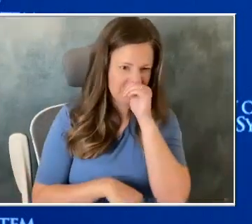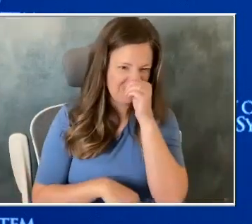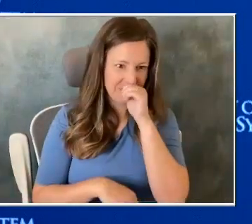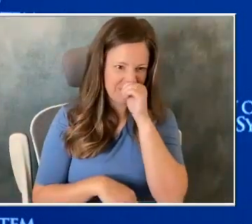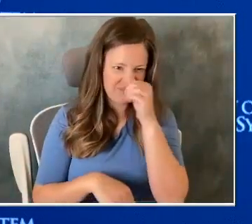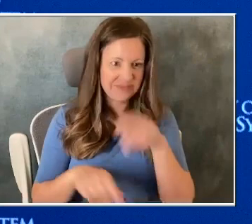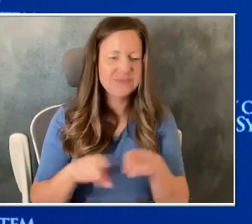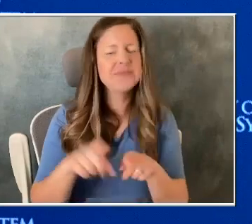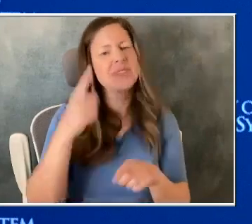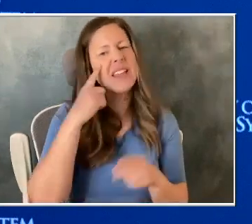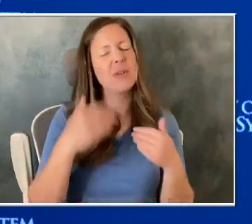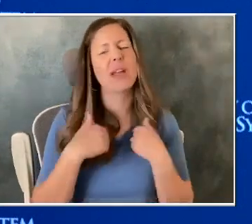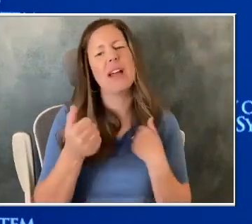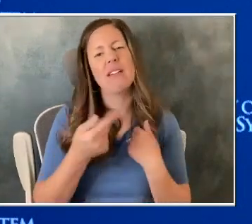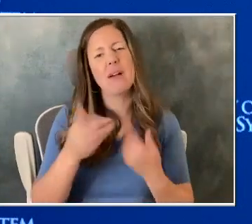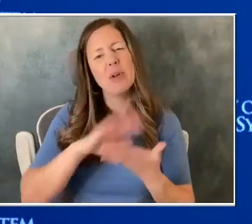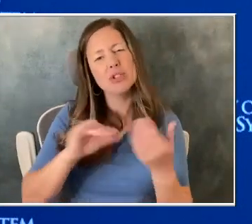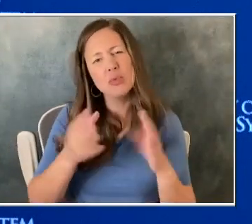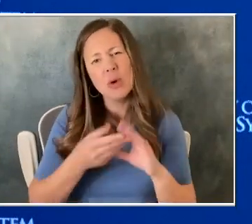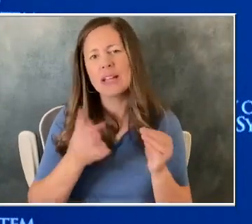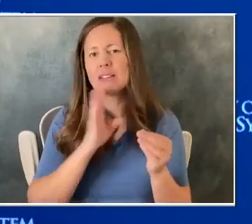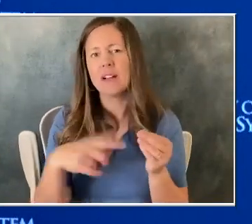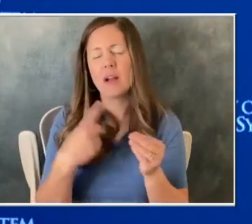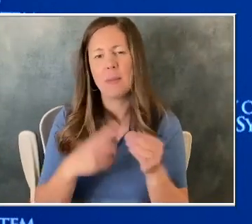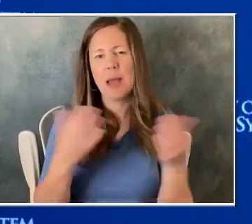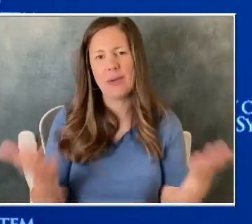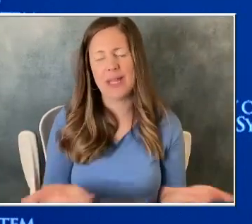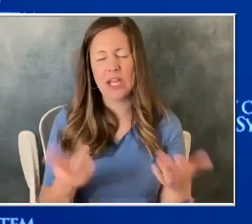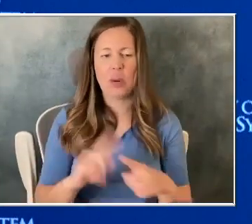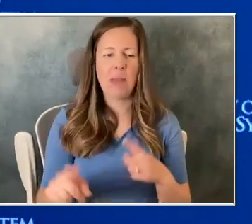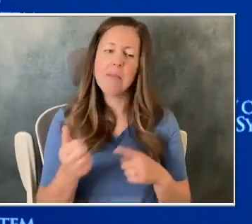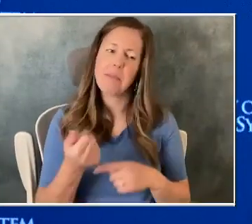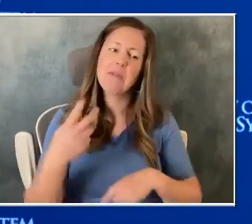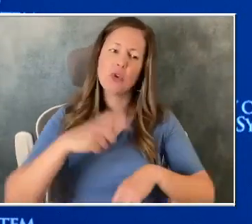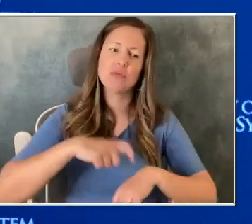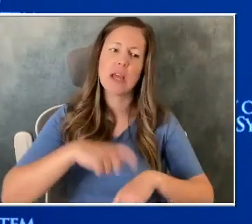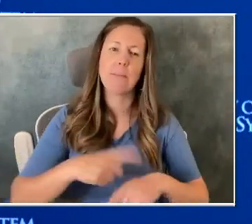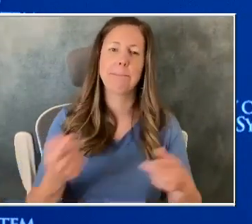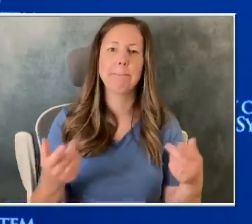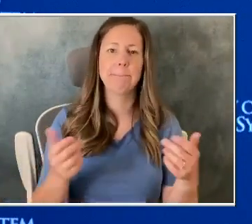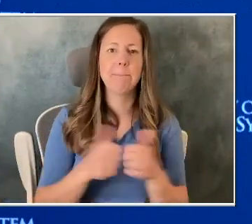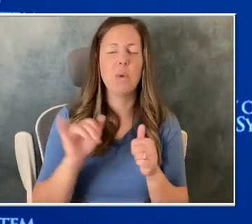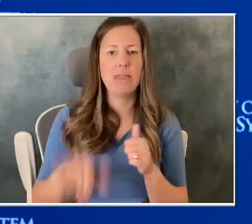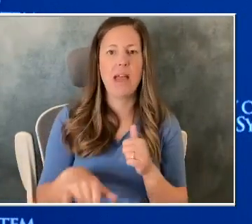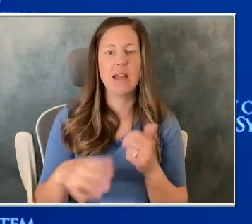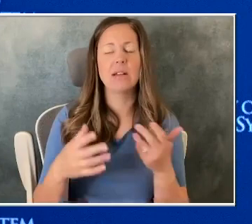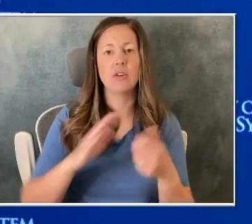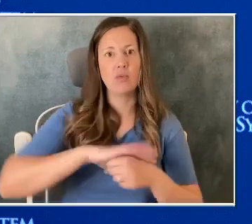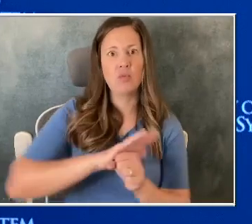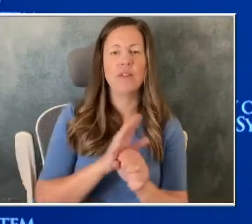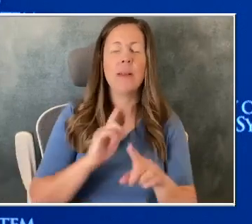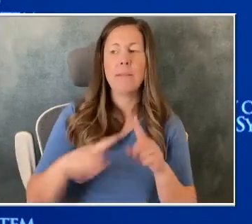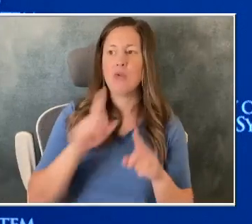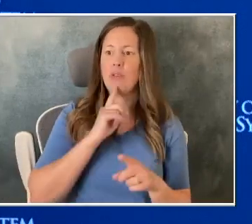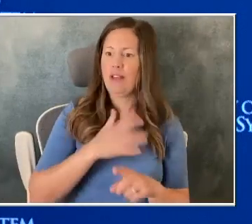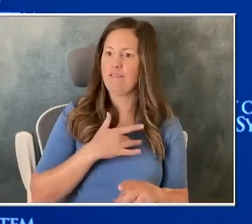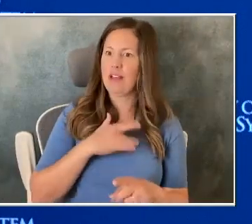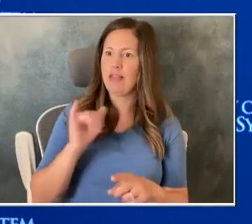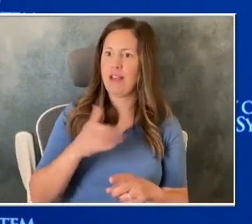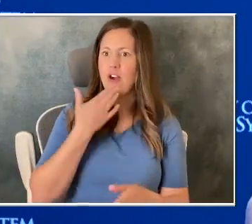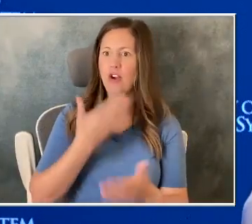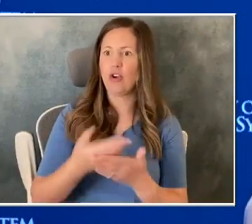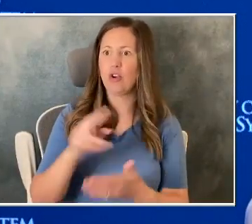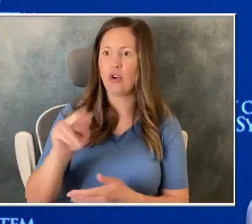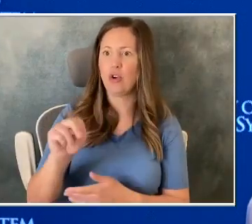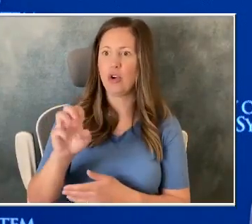couple stories or talked about it a few times during the height of that pandemic. So I think this is good news. This is one more measure